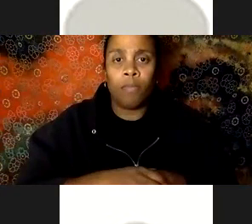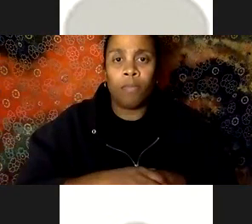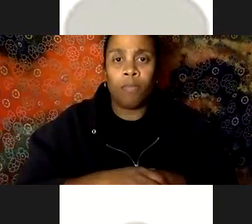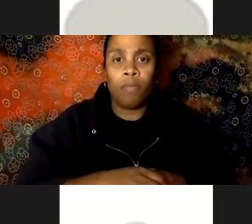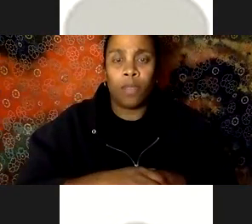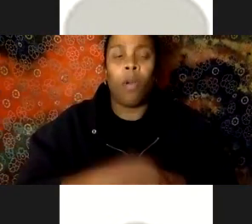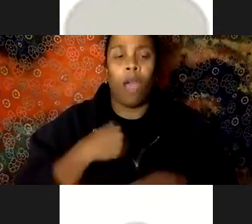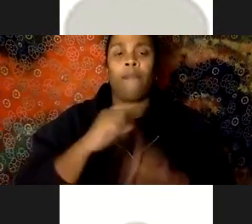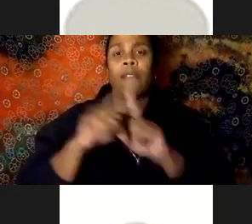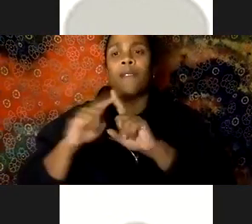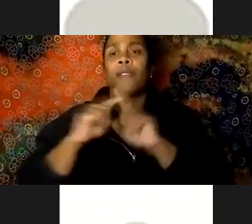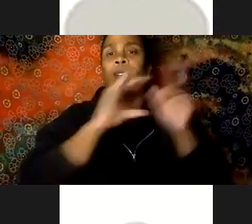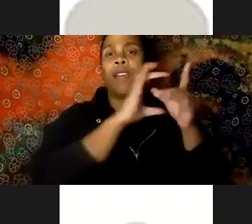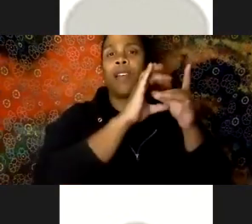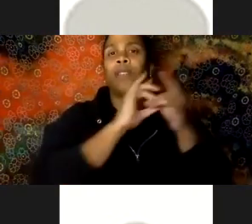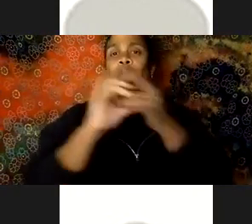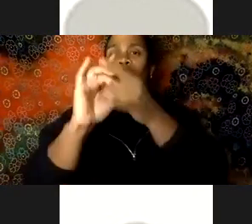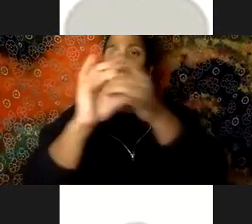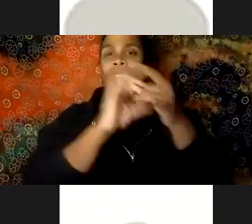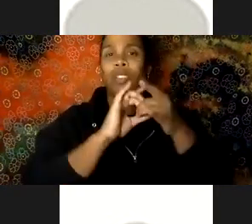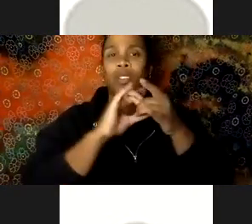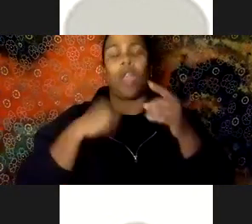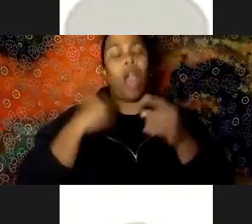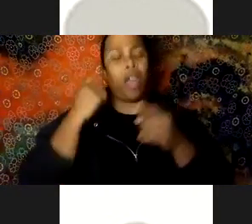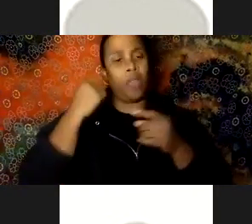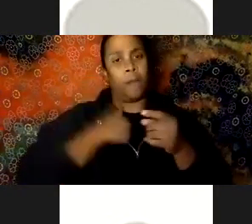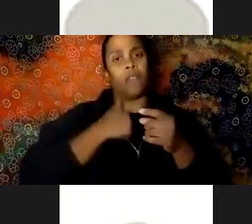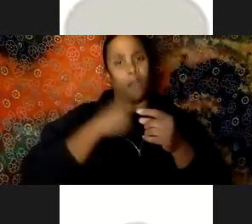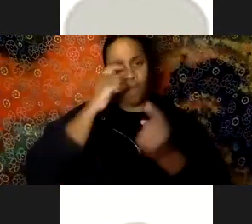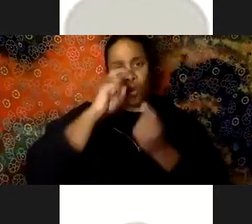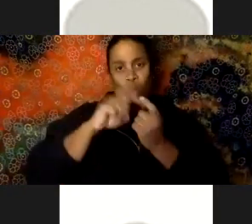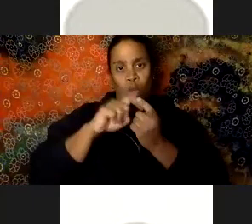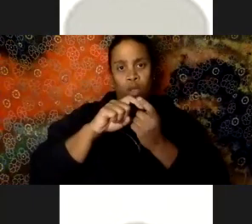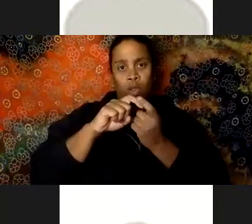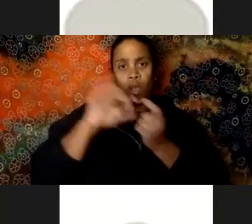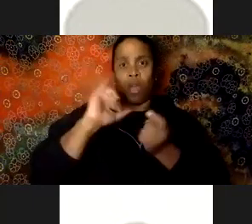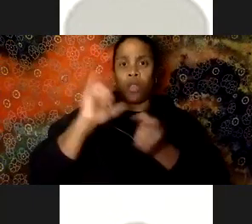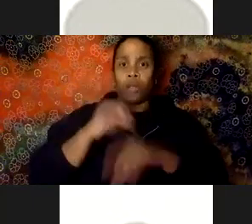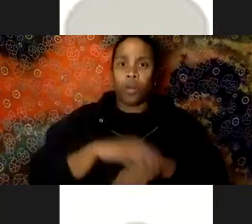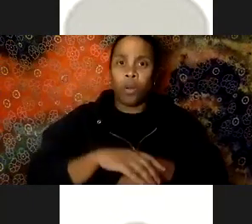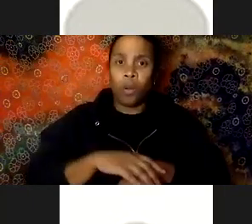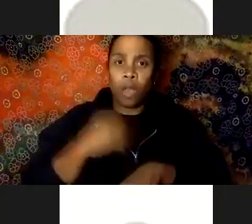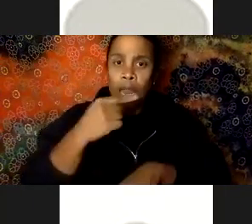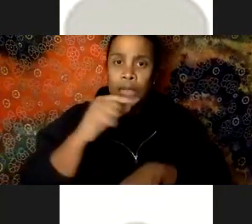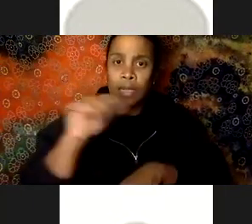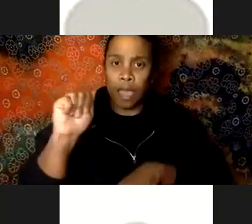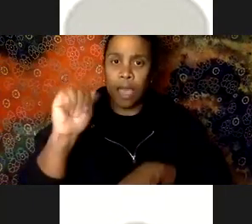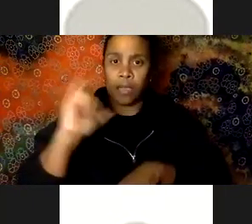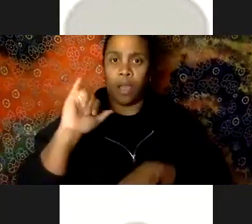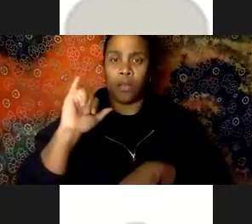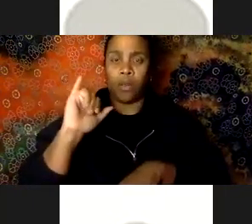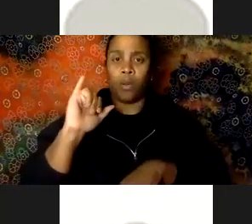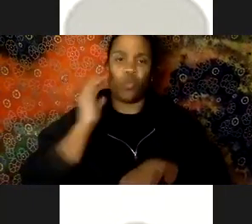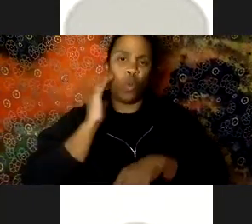me. Yeah, so I totally think of myself as a witch. And Galactic actually once mentioned before too that I did study plants